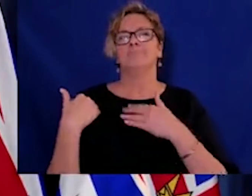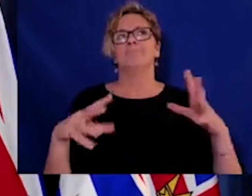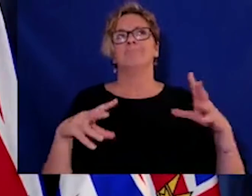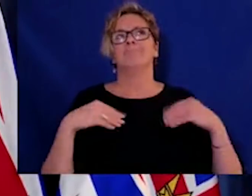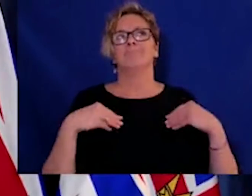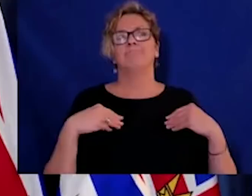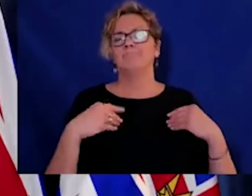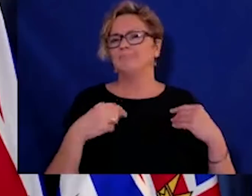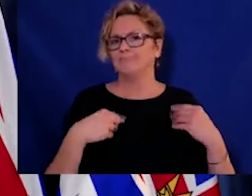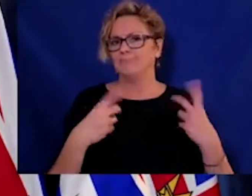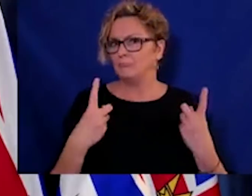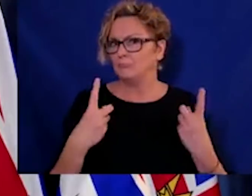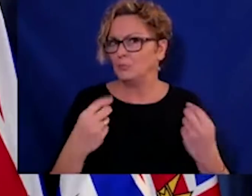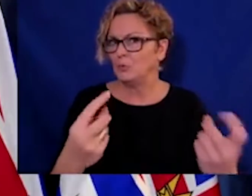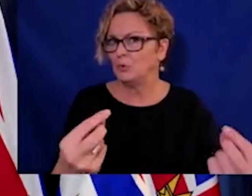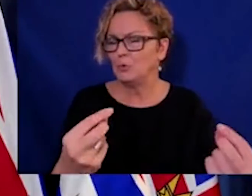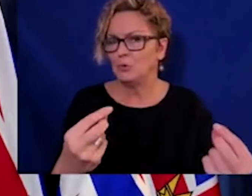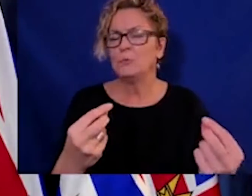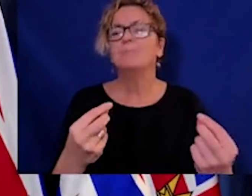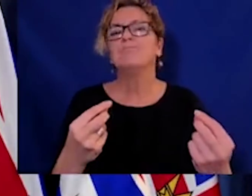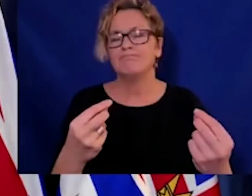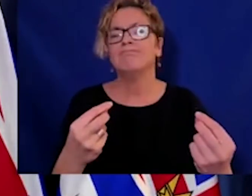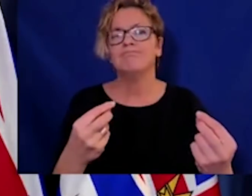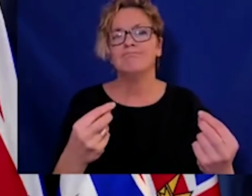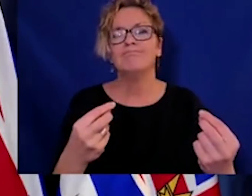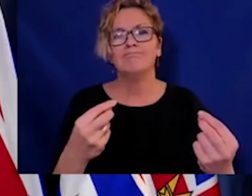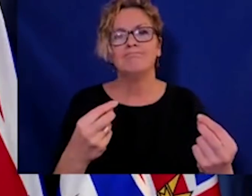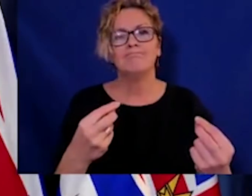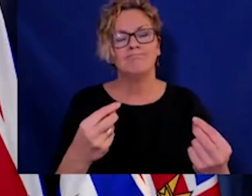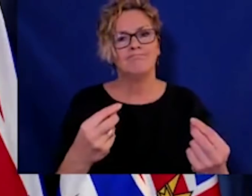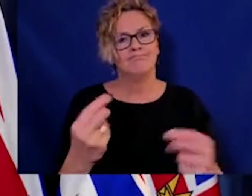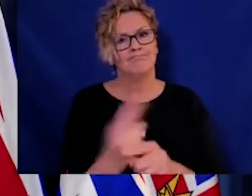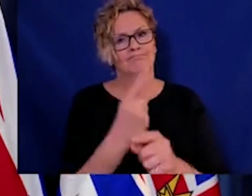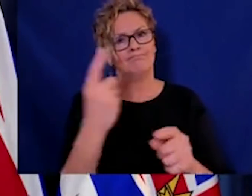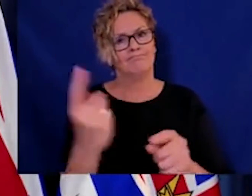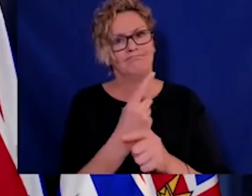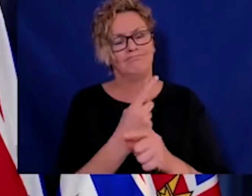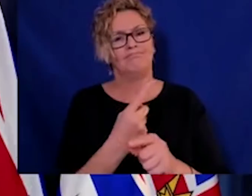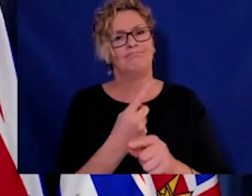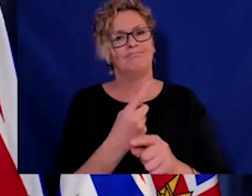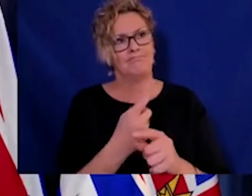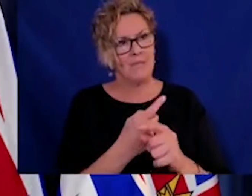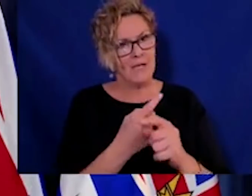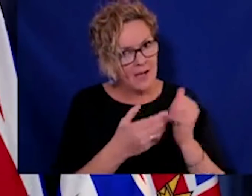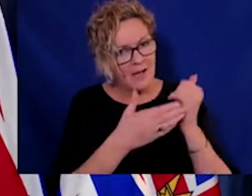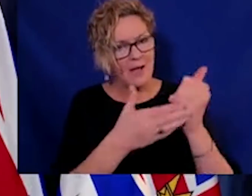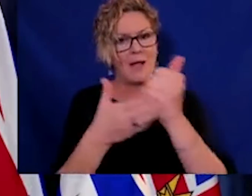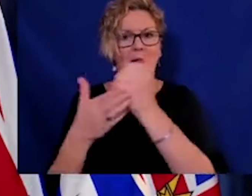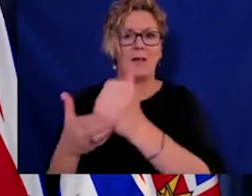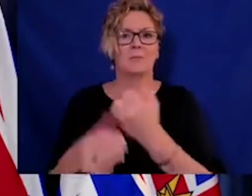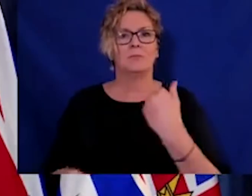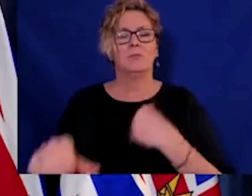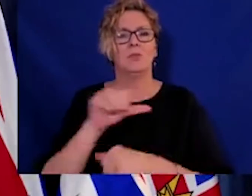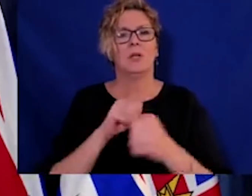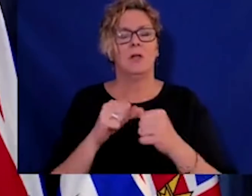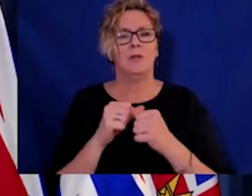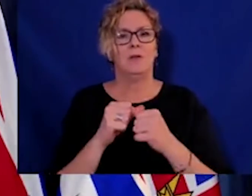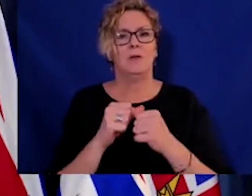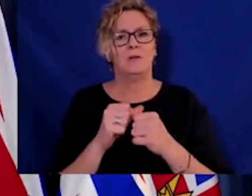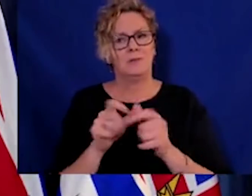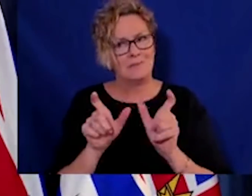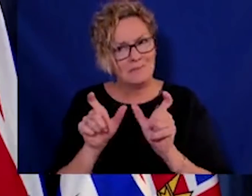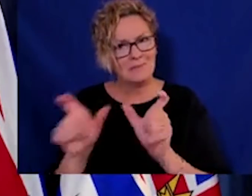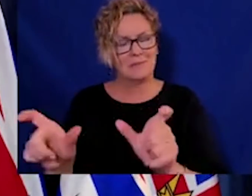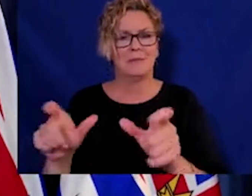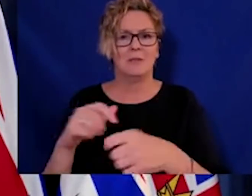Dr. Henry talked to us about the intent of the order she put in place to help keep us healthy, to slow the spread, to save our